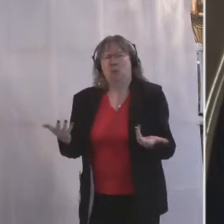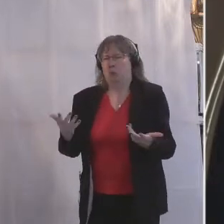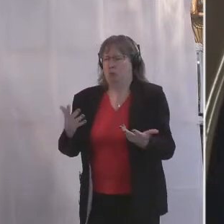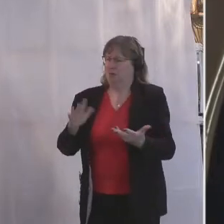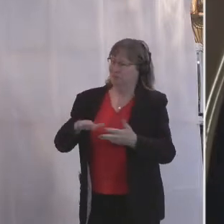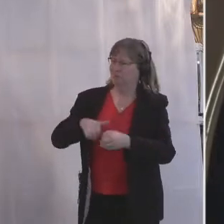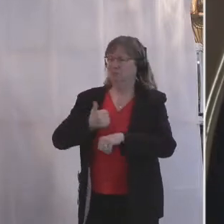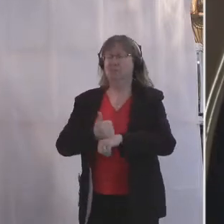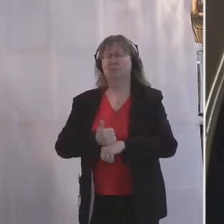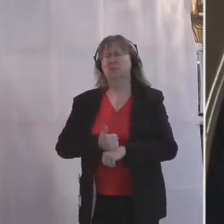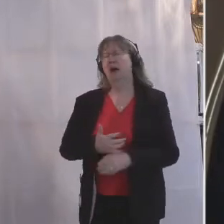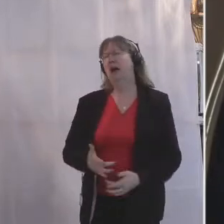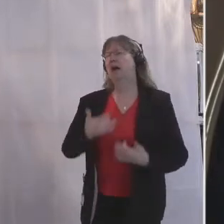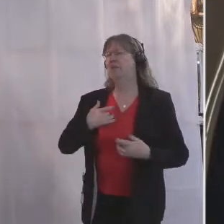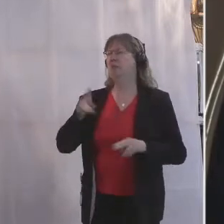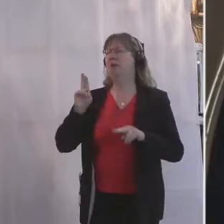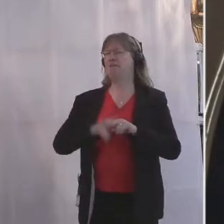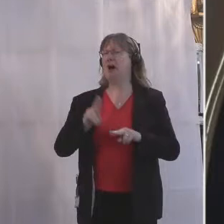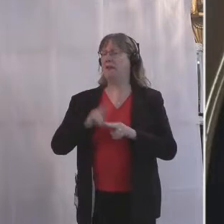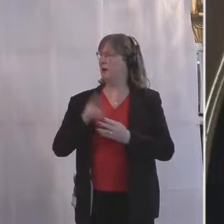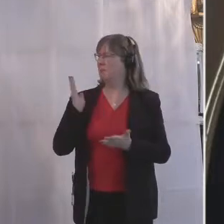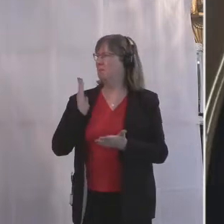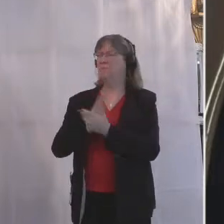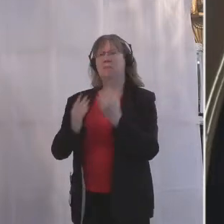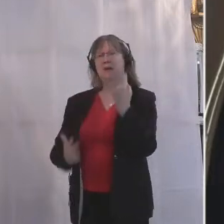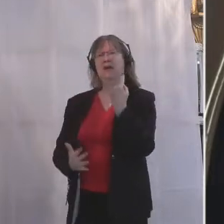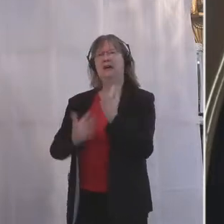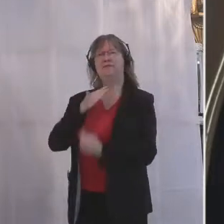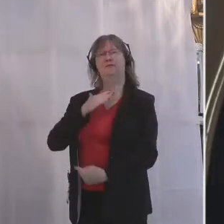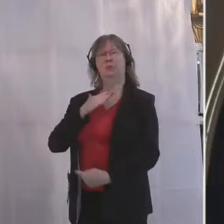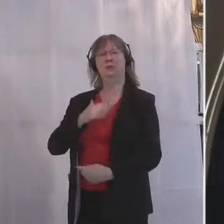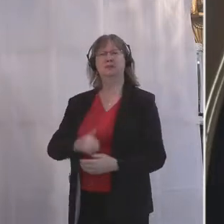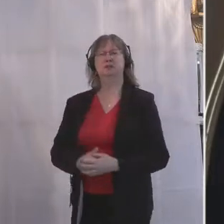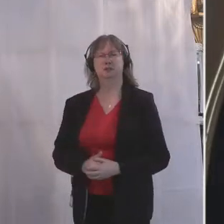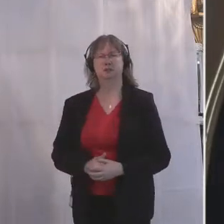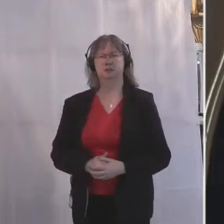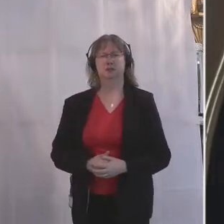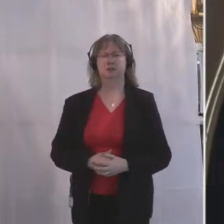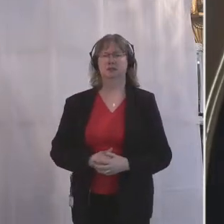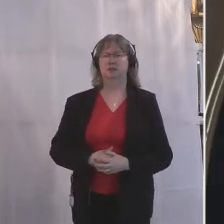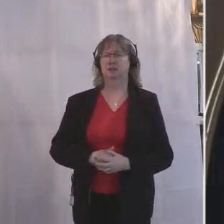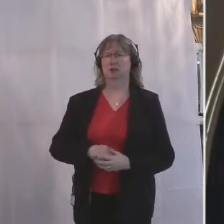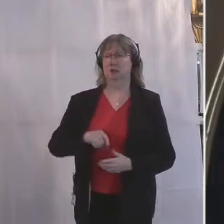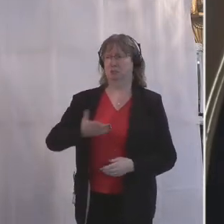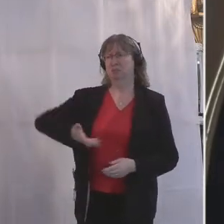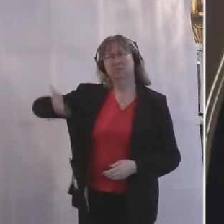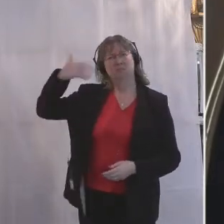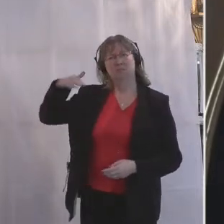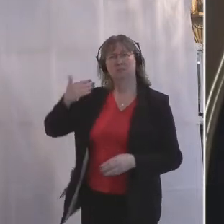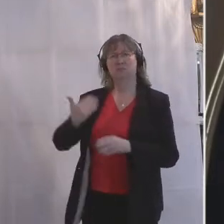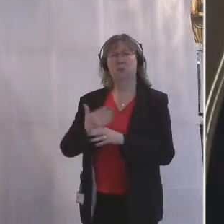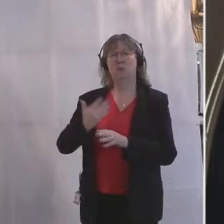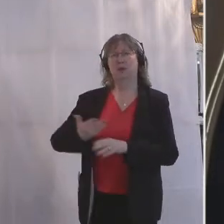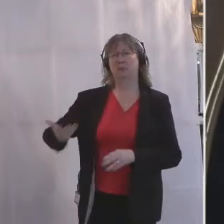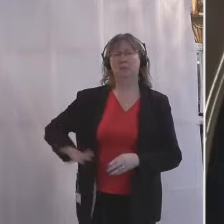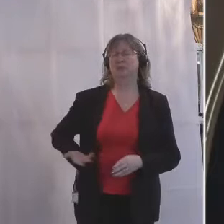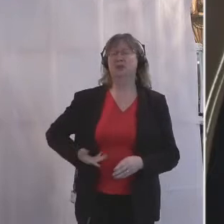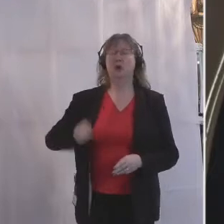I think my father had a big influence, because I wasn't working in the business, but it was around our kitchen table. It was talked